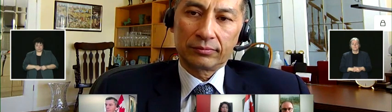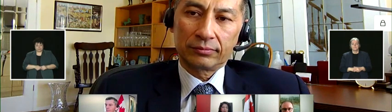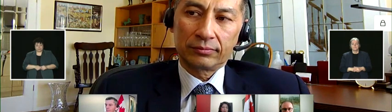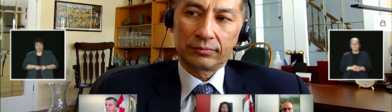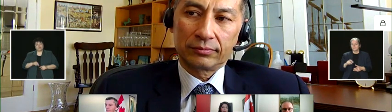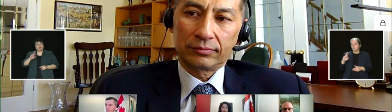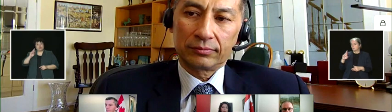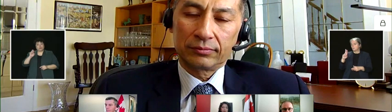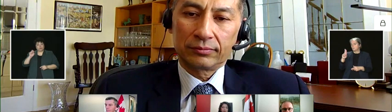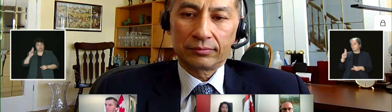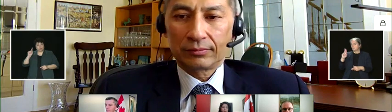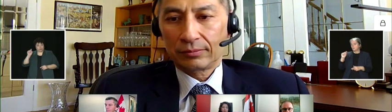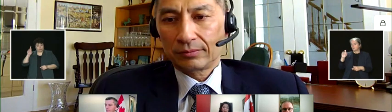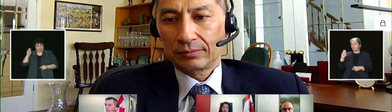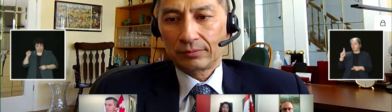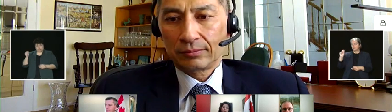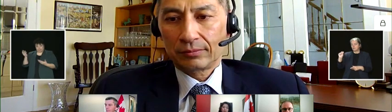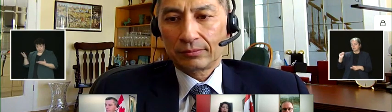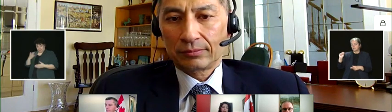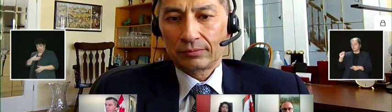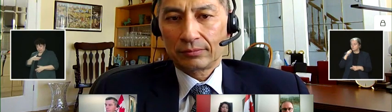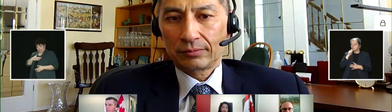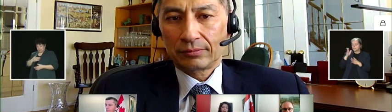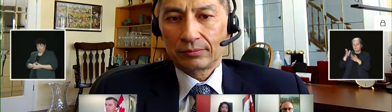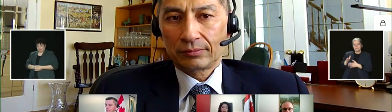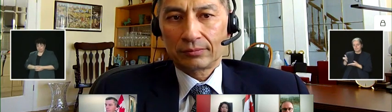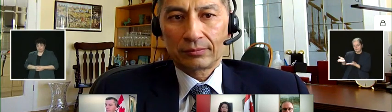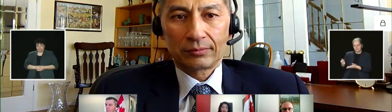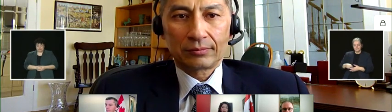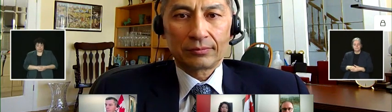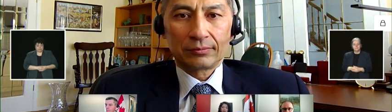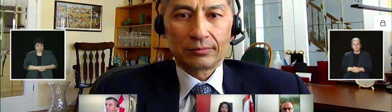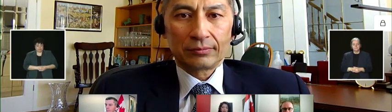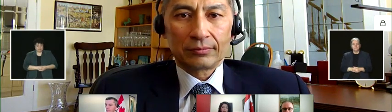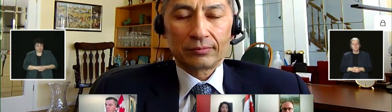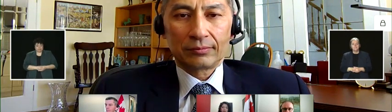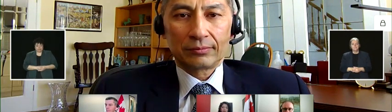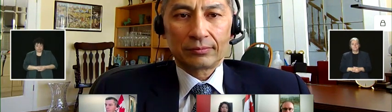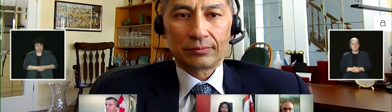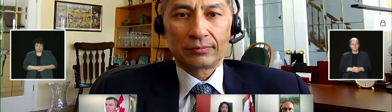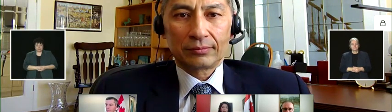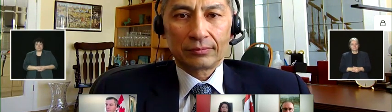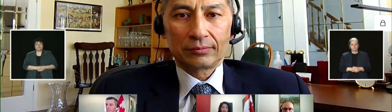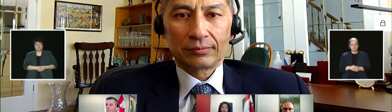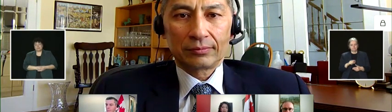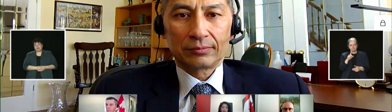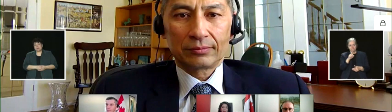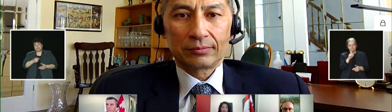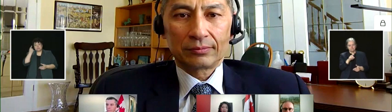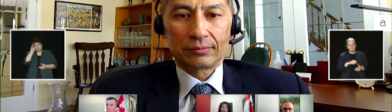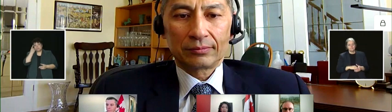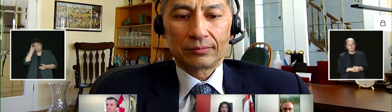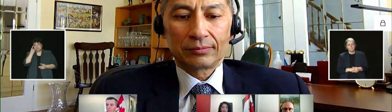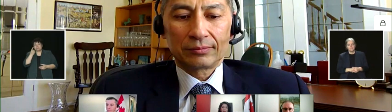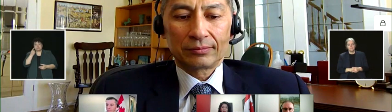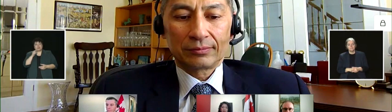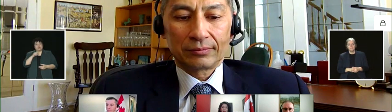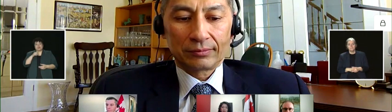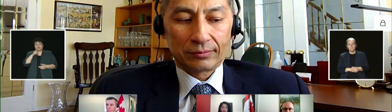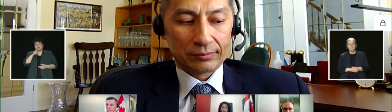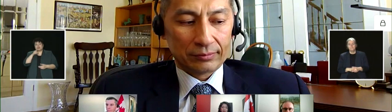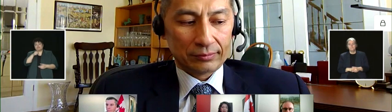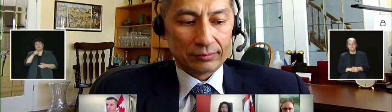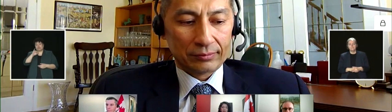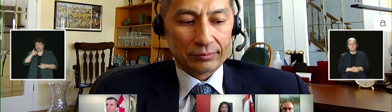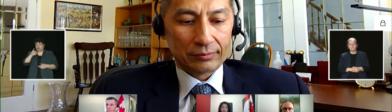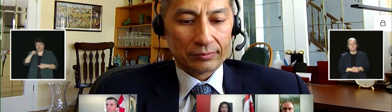Alison Martel de Reuters. Please go ahead. À vous la parole. Thank you. What is the current